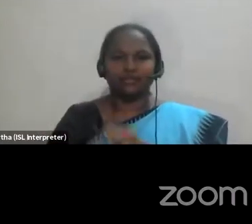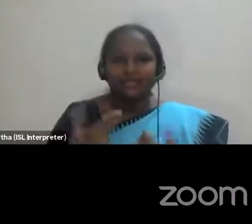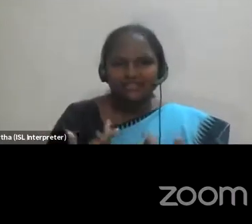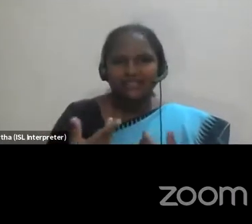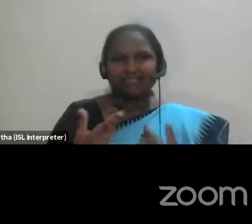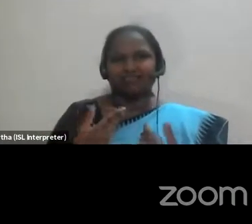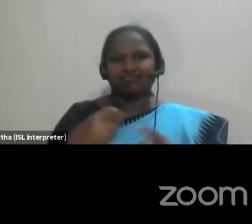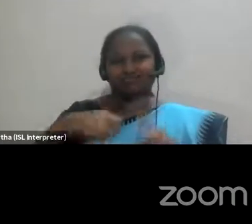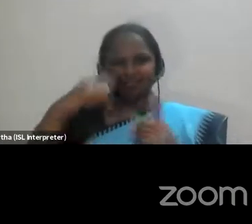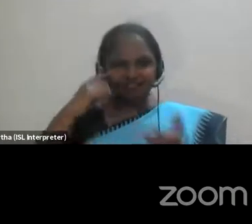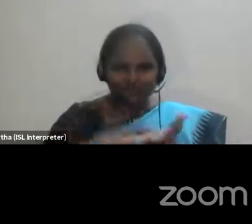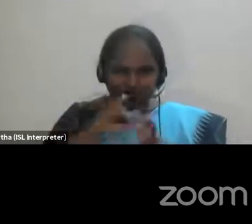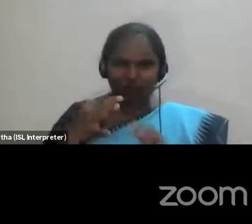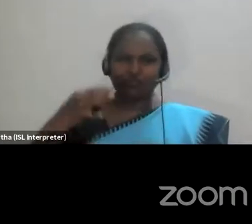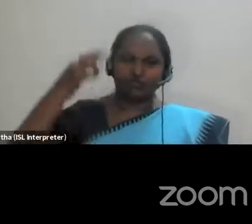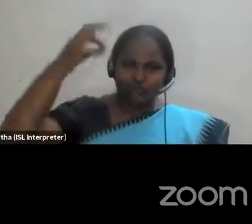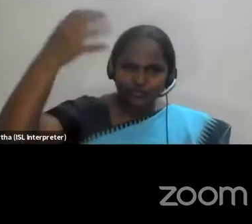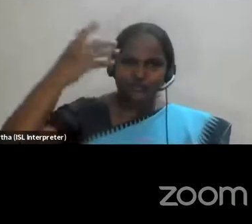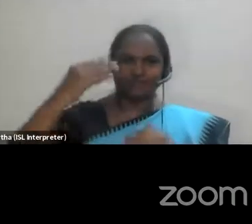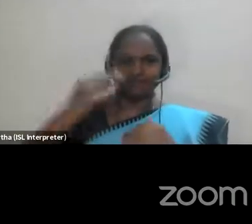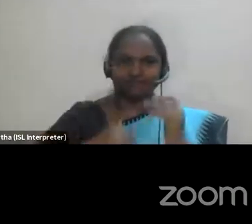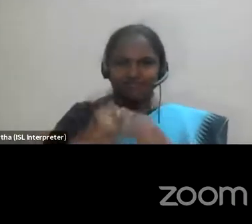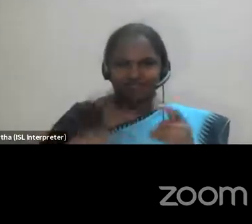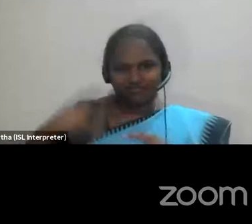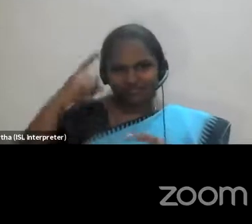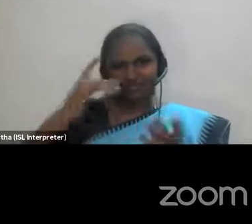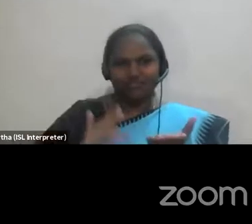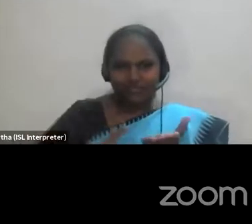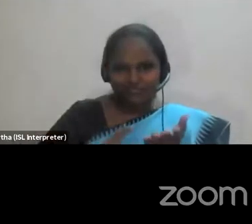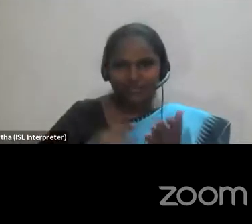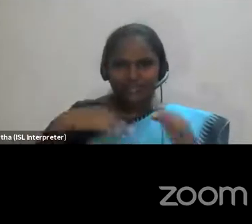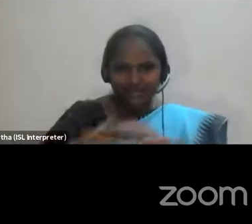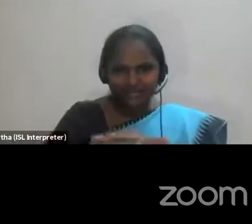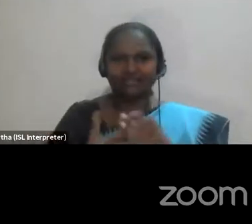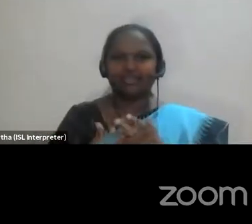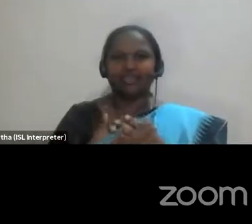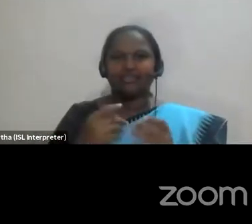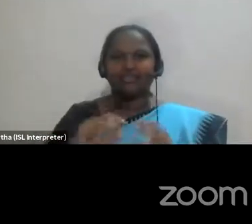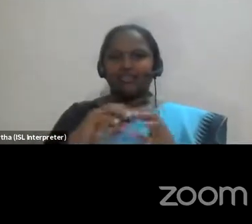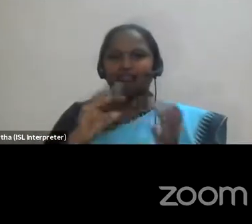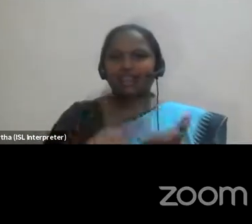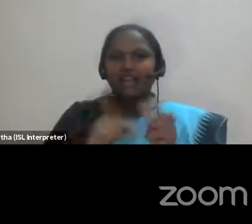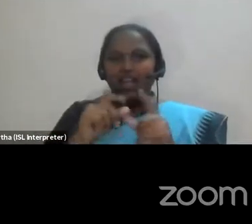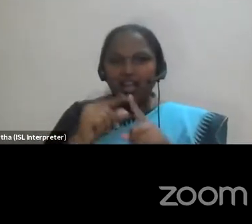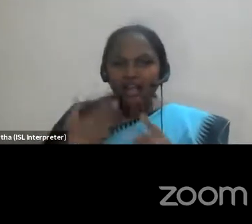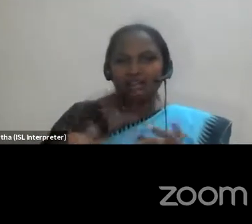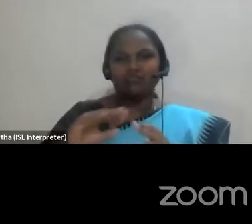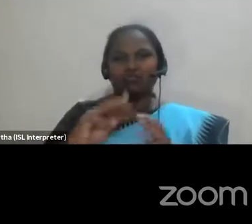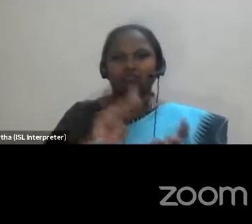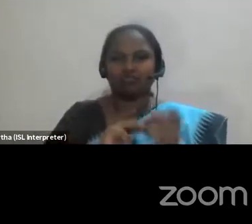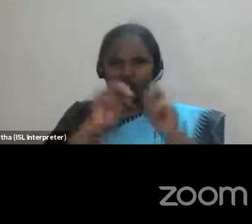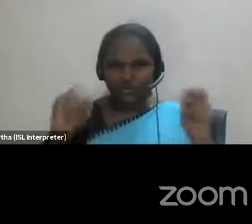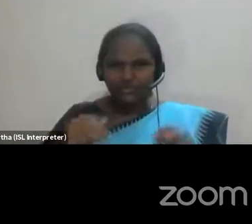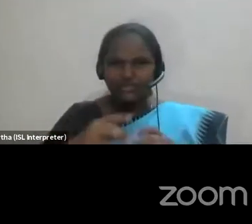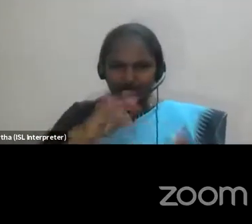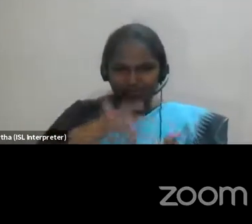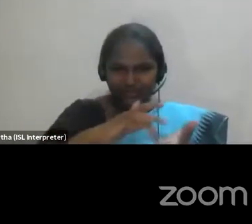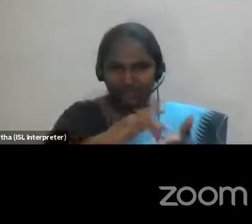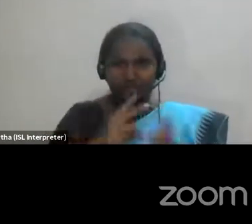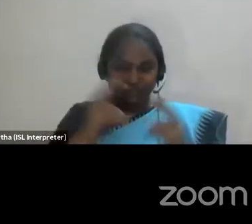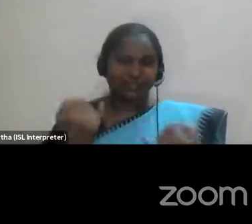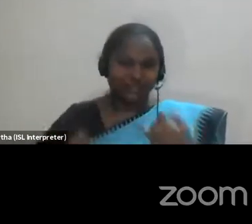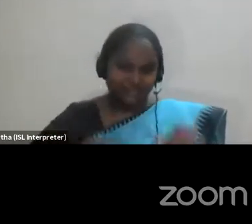of future we're going to build with technology in the art and museum spaces. This will be a very